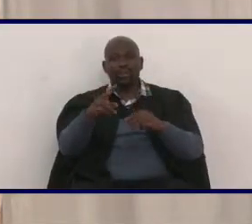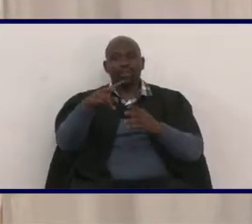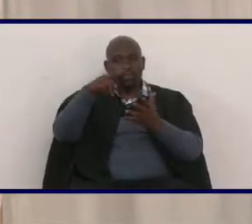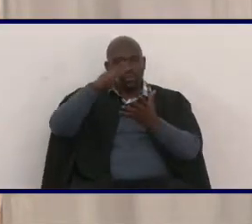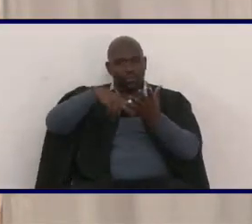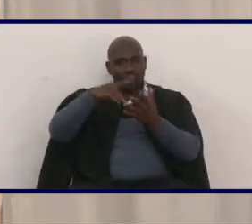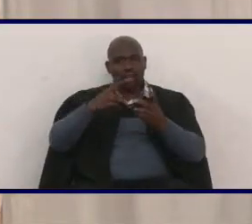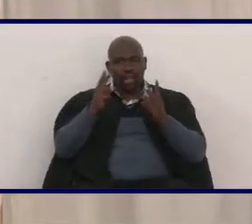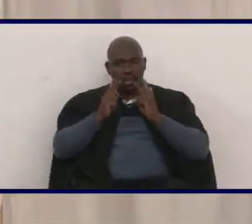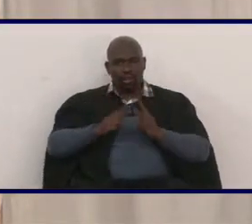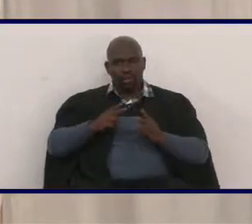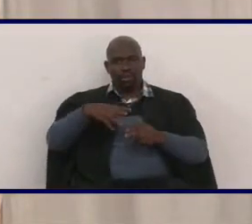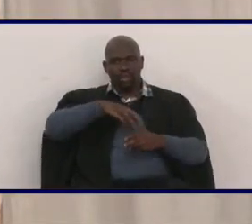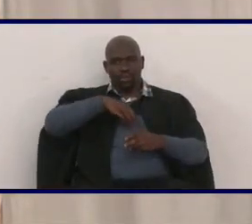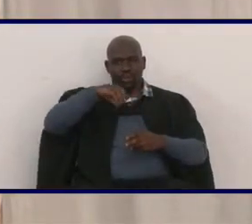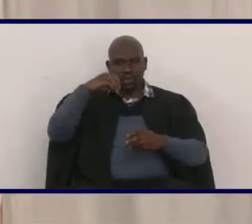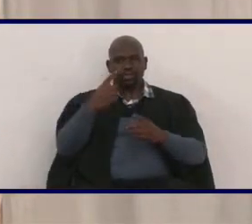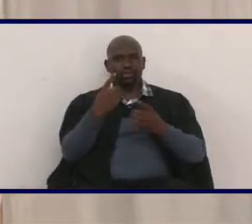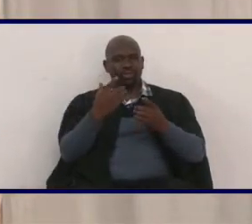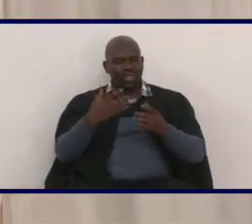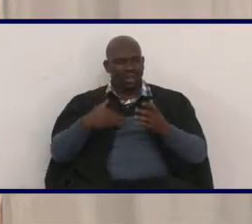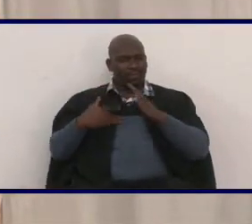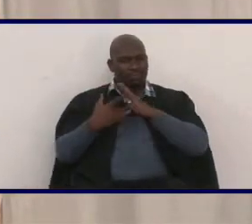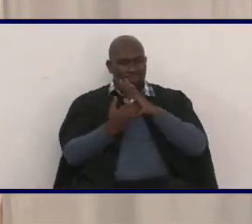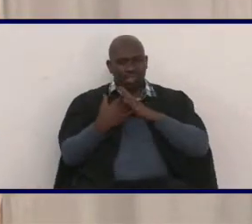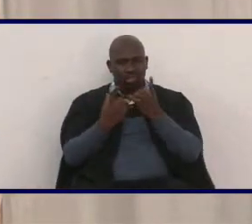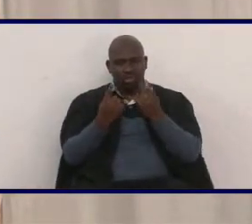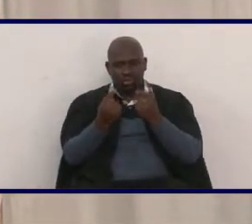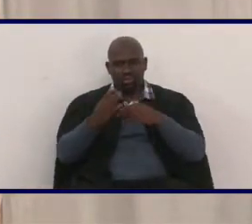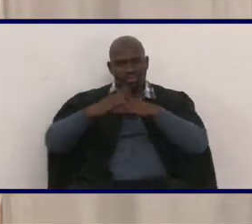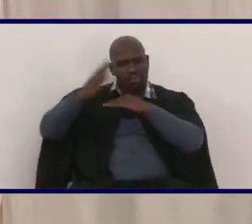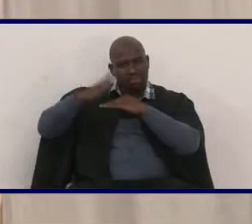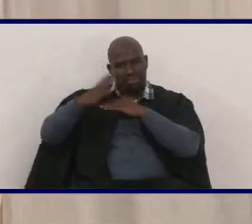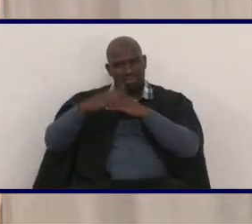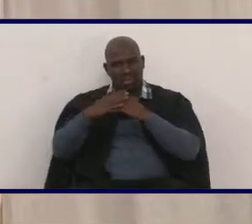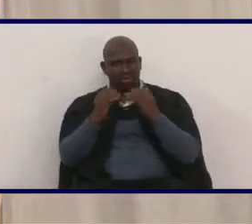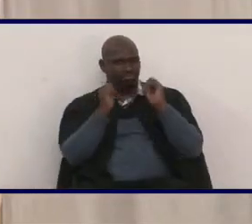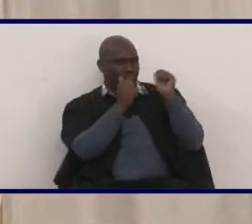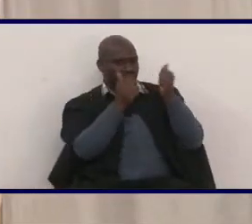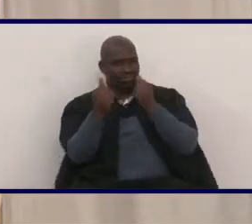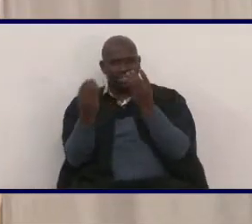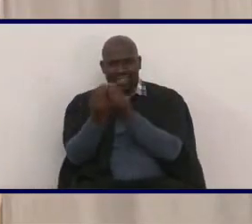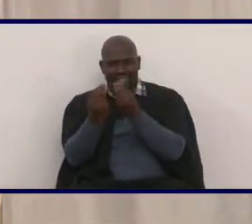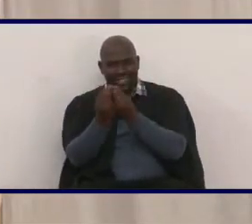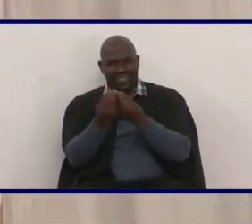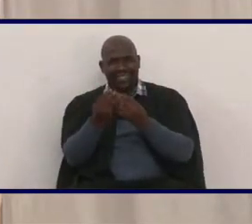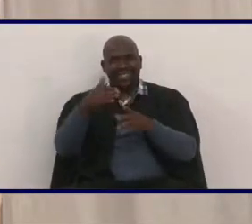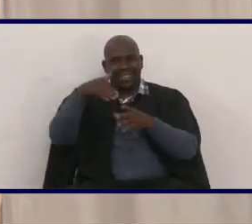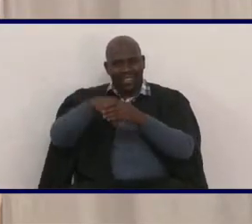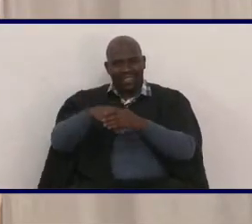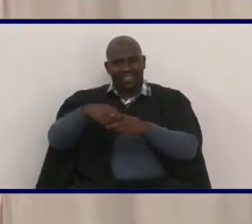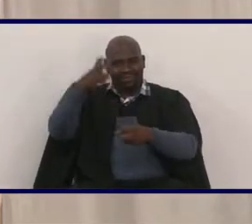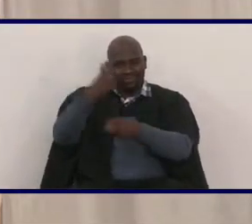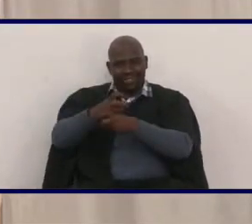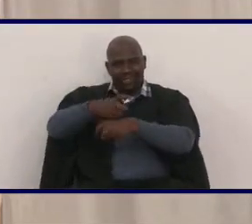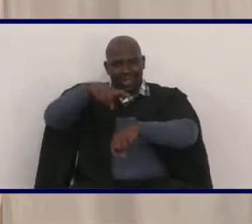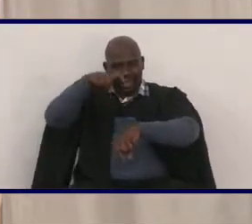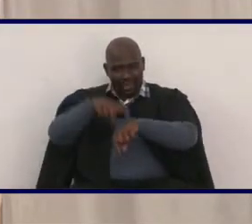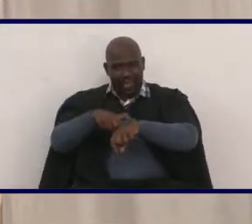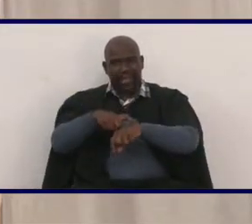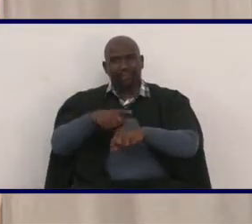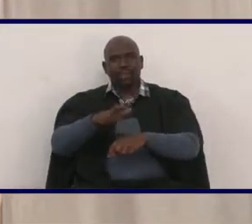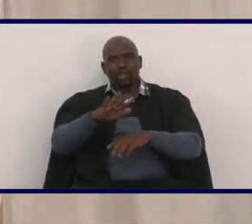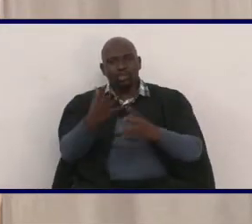drive to do extraordinary things under the most difficult circumstances. For many of you, this is